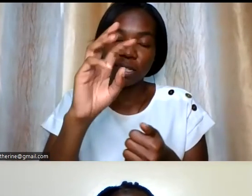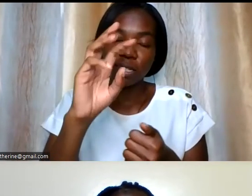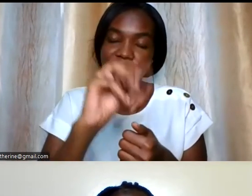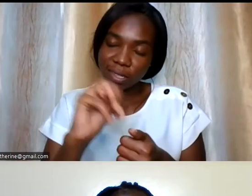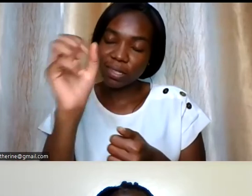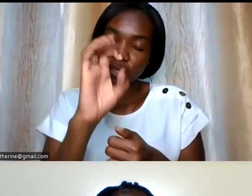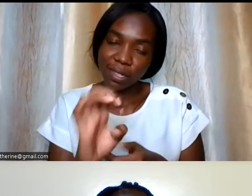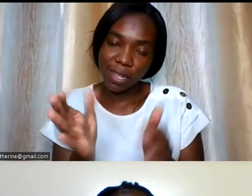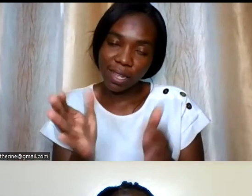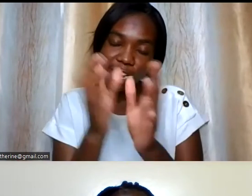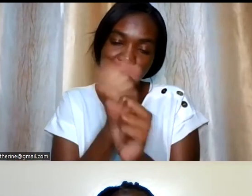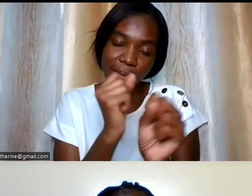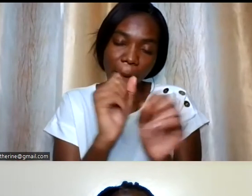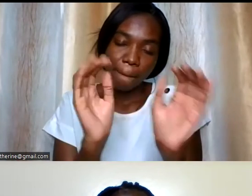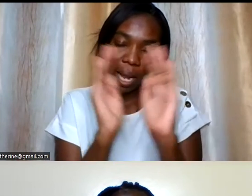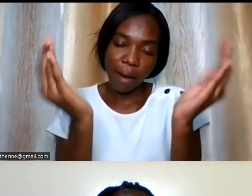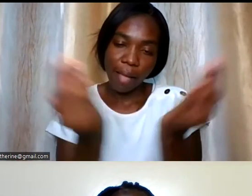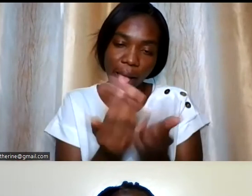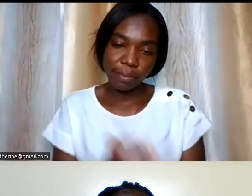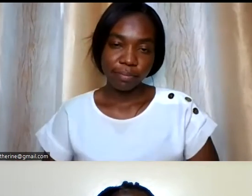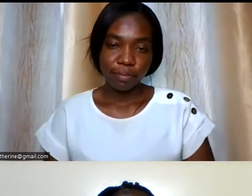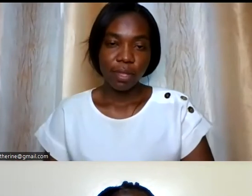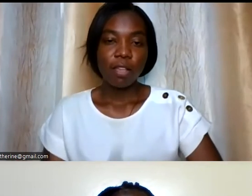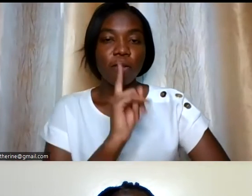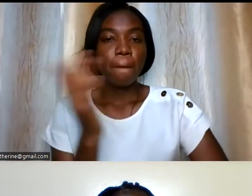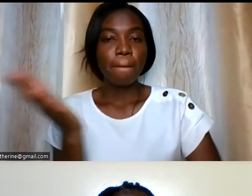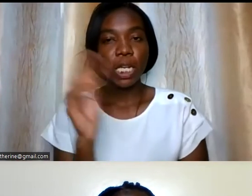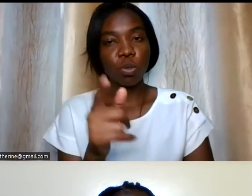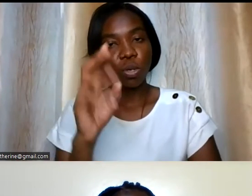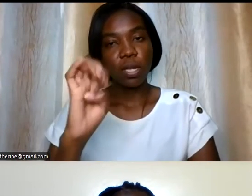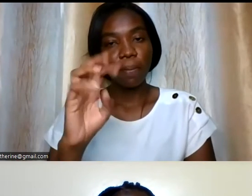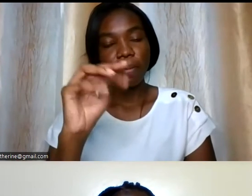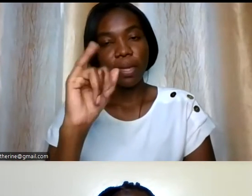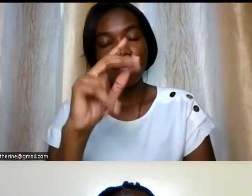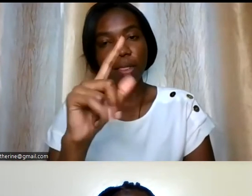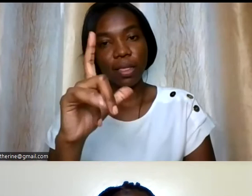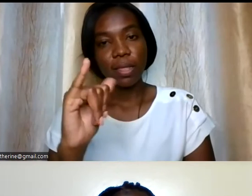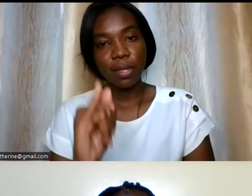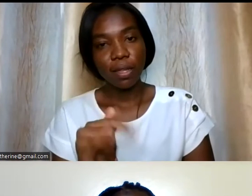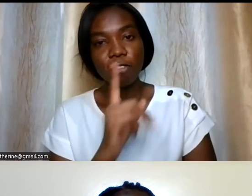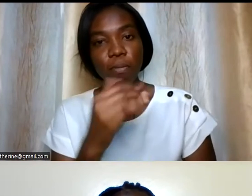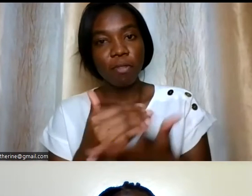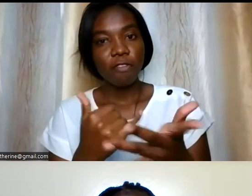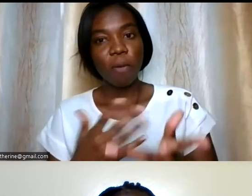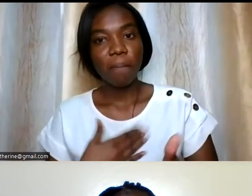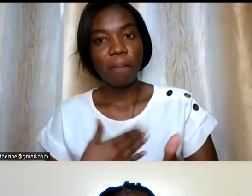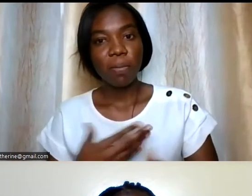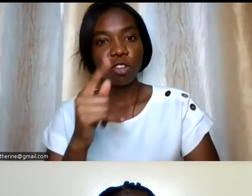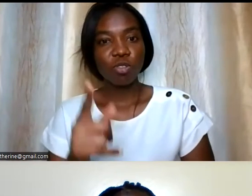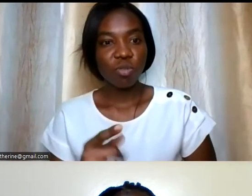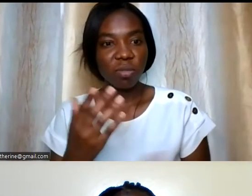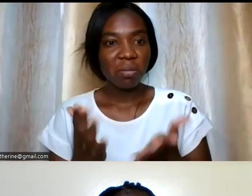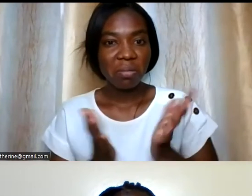Labor Planet. Back to you, Emily. Just if I come back to you, Patrick Obita tends to agree with